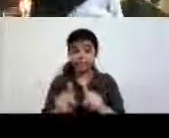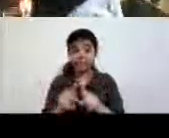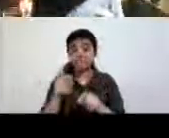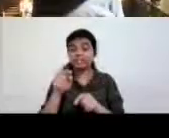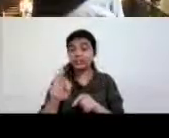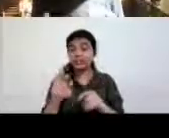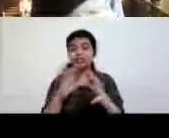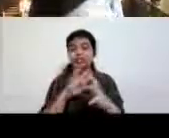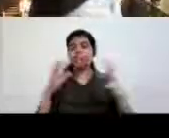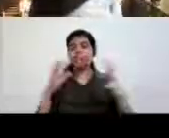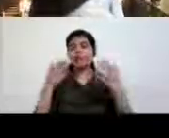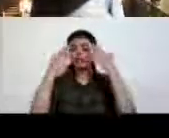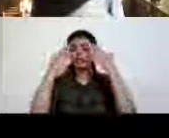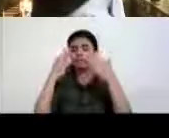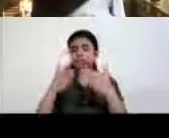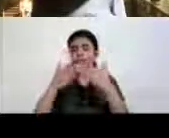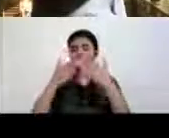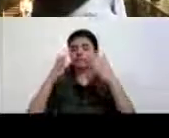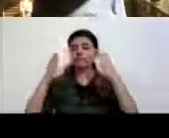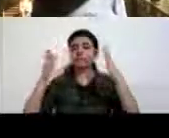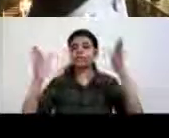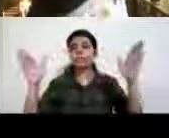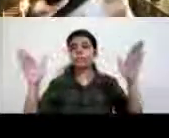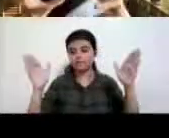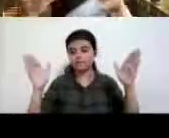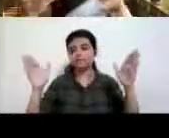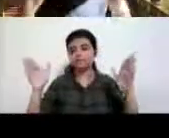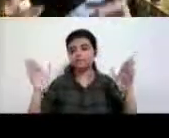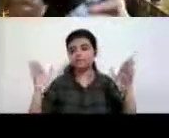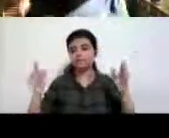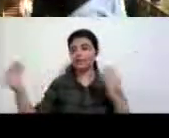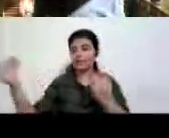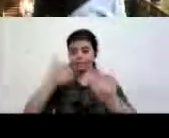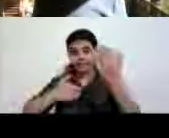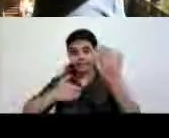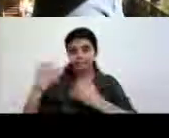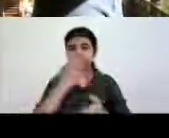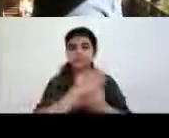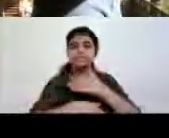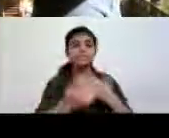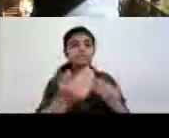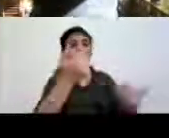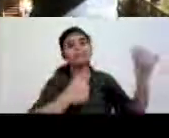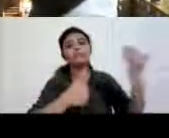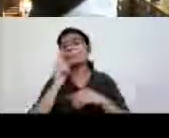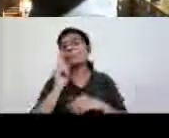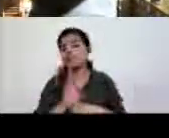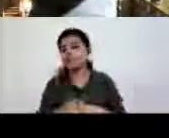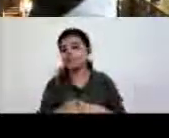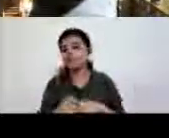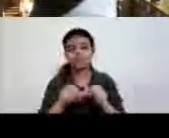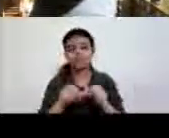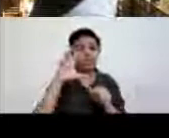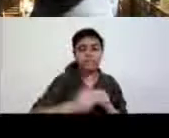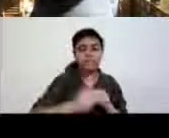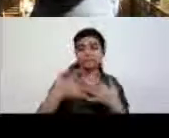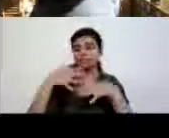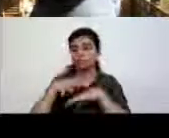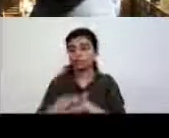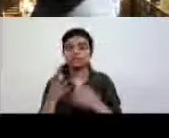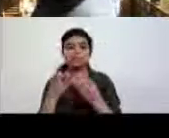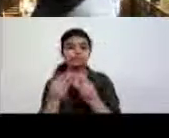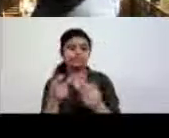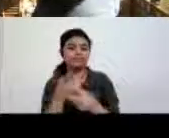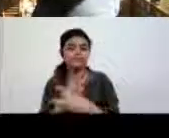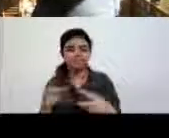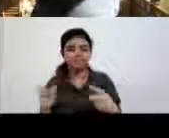the world of the average visitor by using those accessible and inclusive solutions